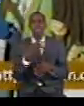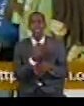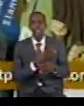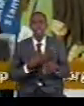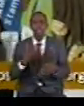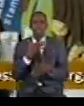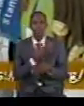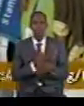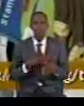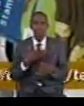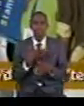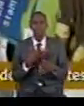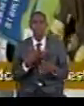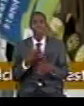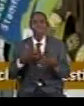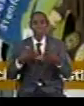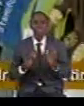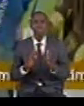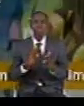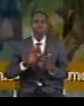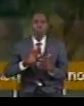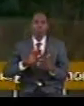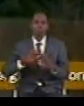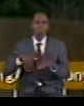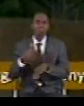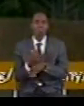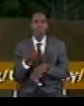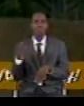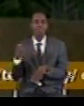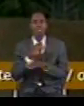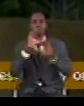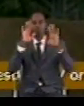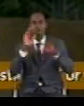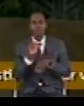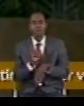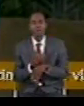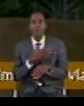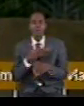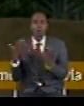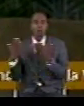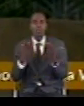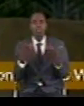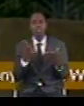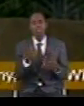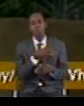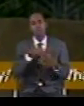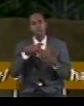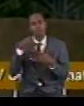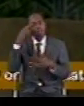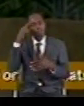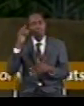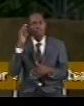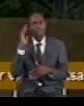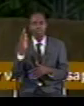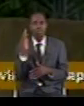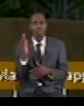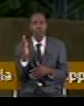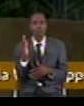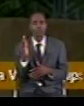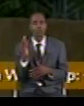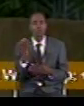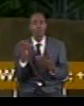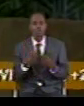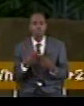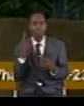let's confirm their miracle and bring them for testimonies. Please, want to be seeing them flowing in.